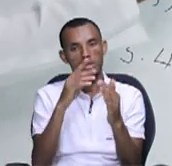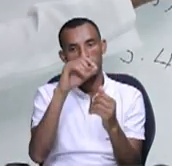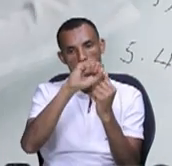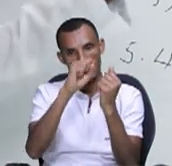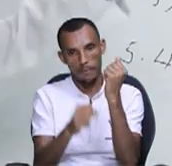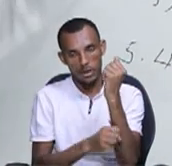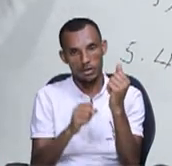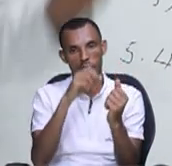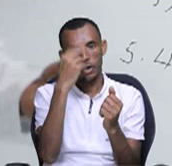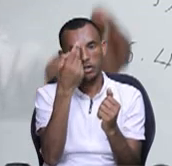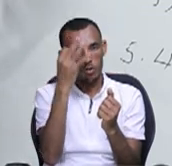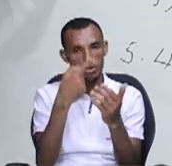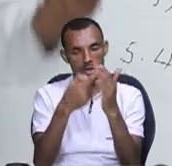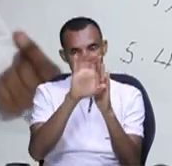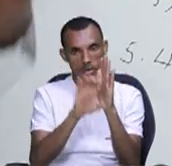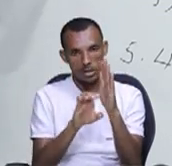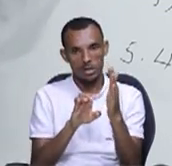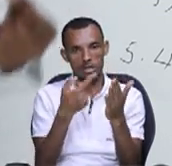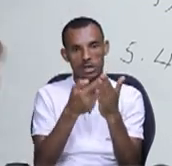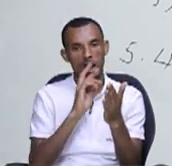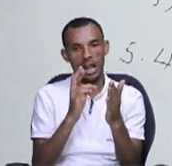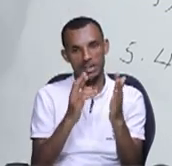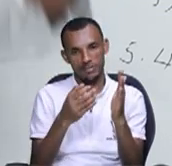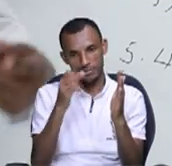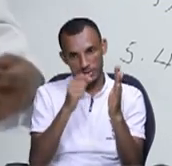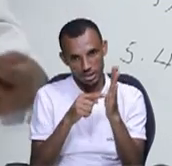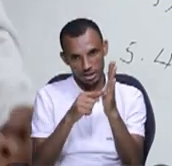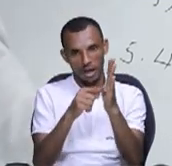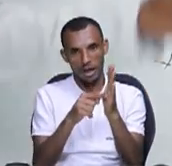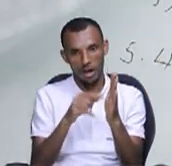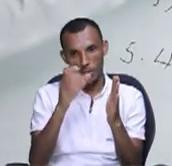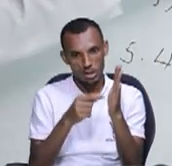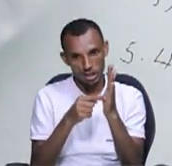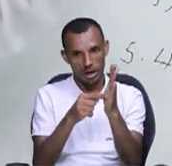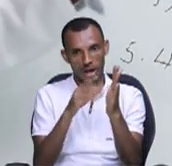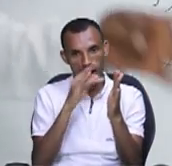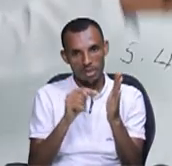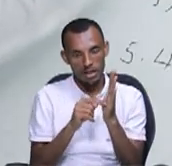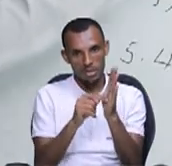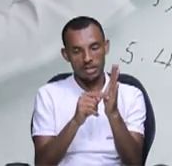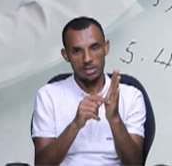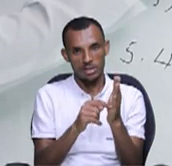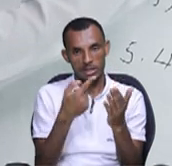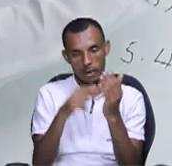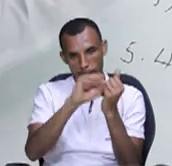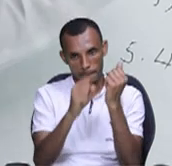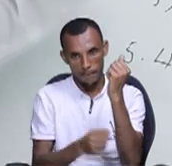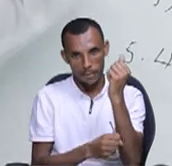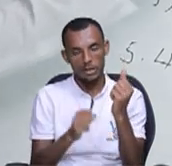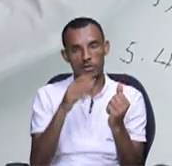function for this chapter? That are sine, cosine, and tangent functions are the basic function for this